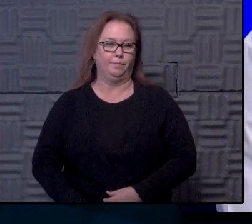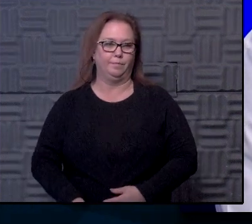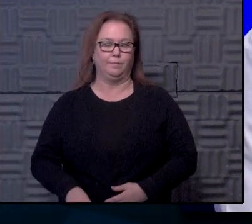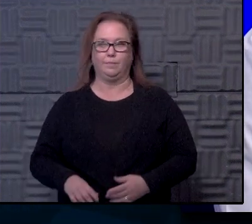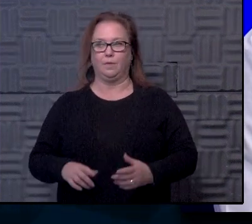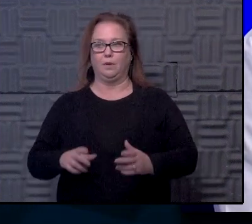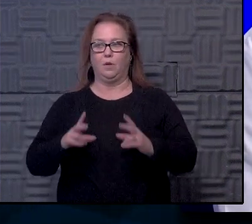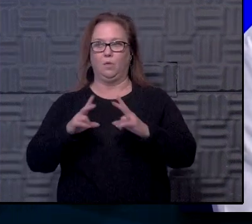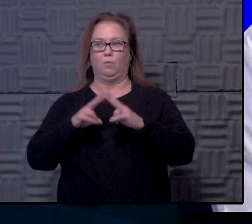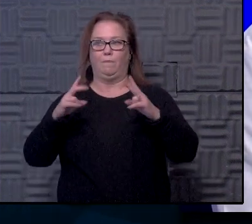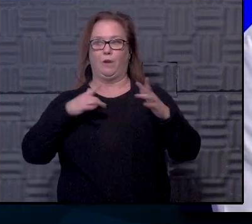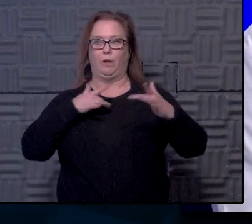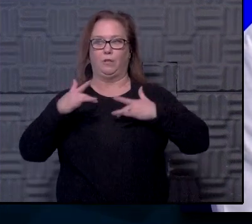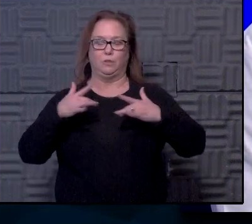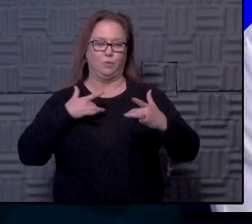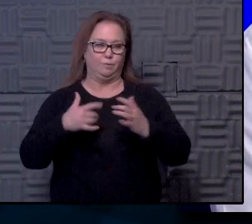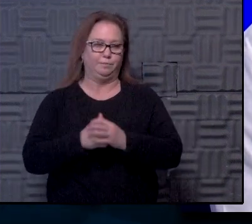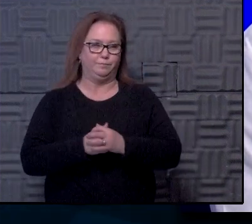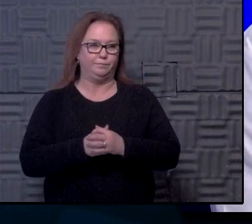as well. We are very concerned about it.